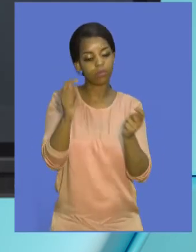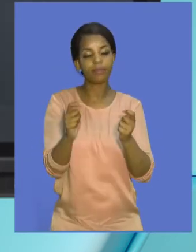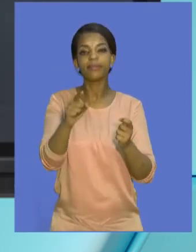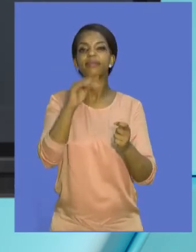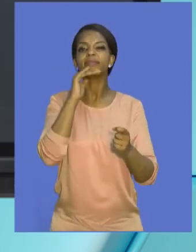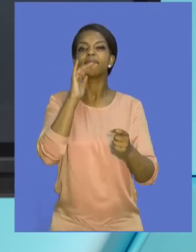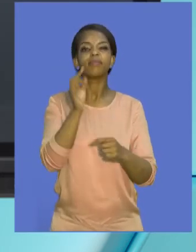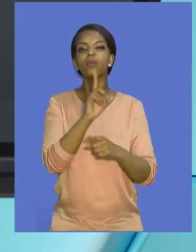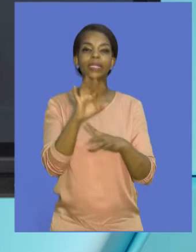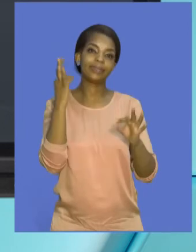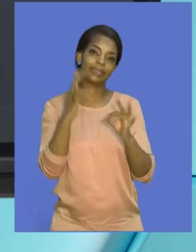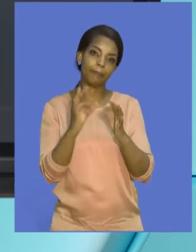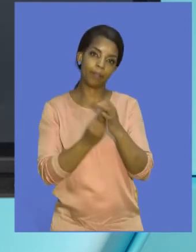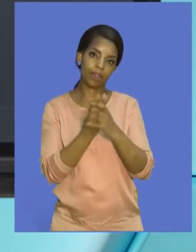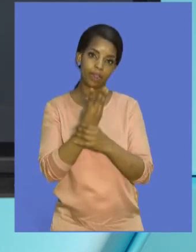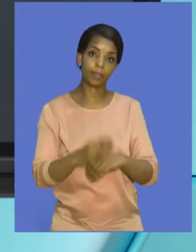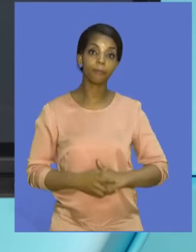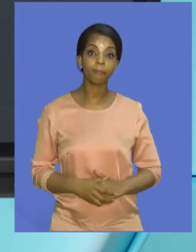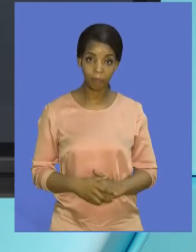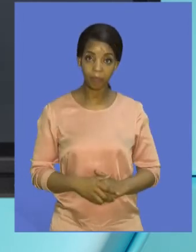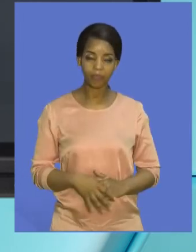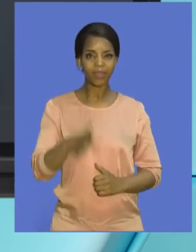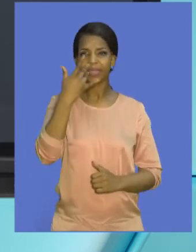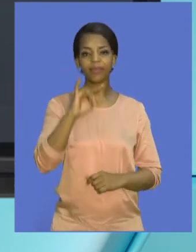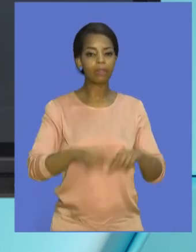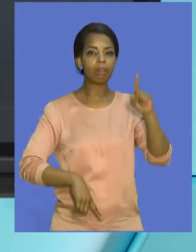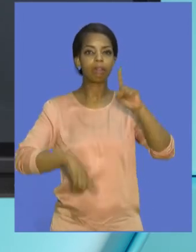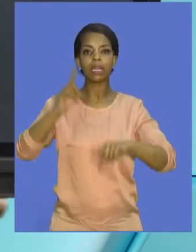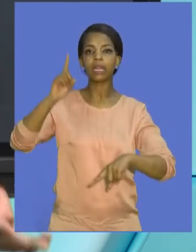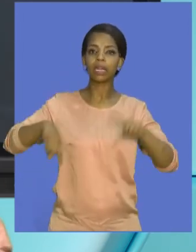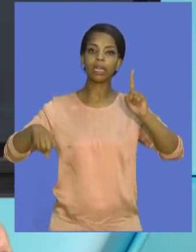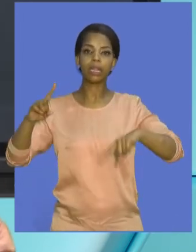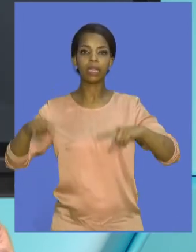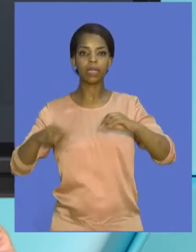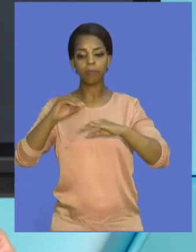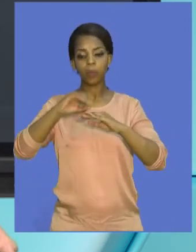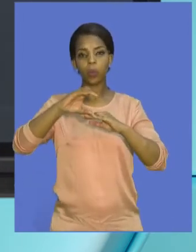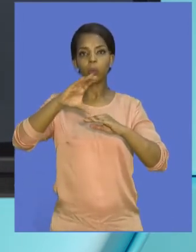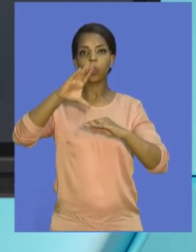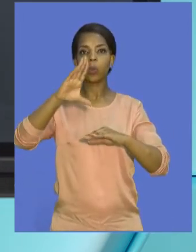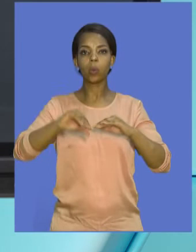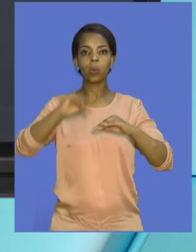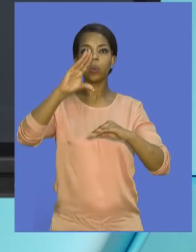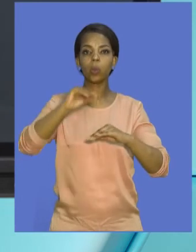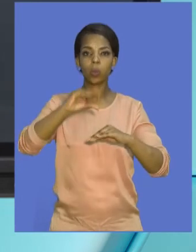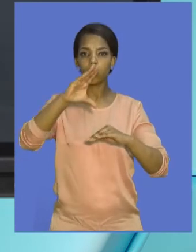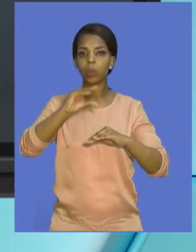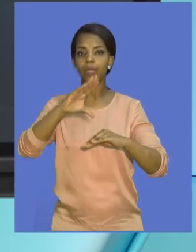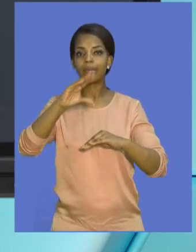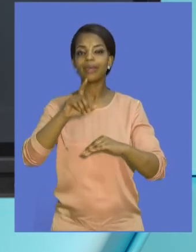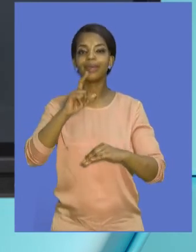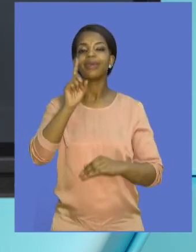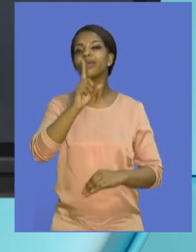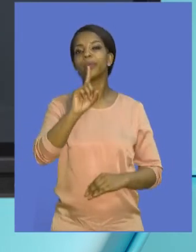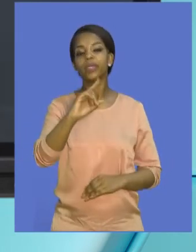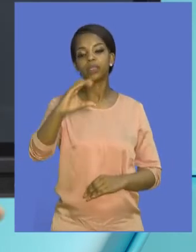Immediately it is not a constant change, we'll then maybe look at if it's a compound growth or it's just a random